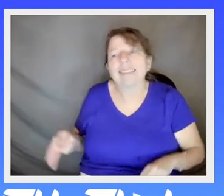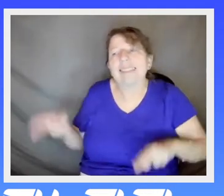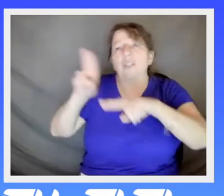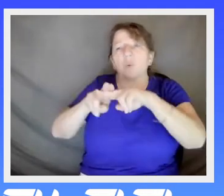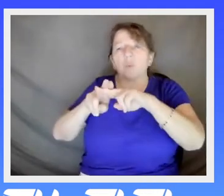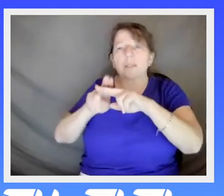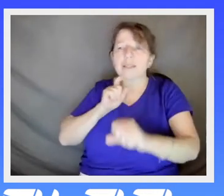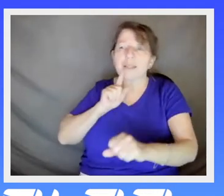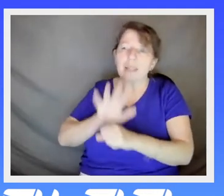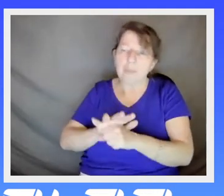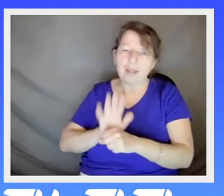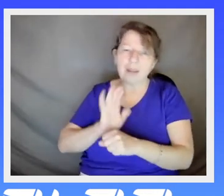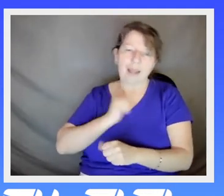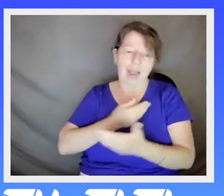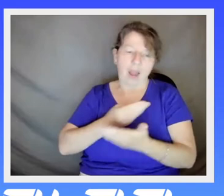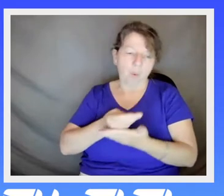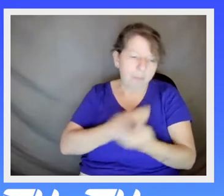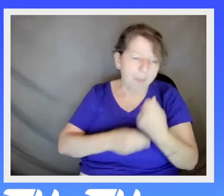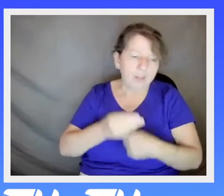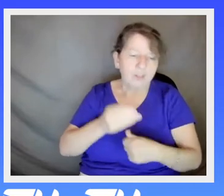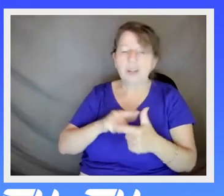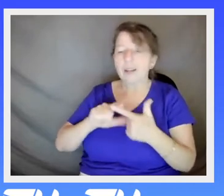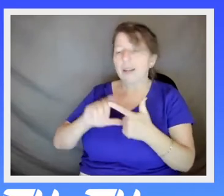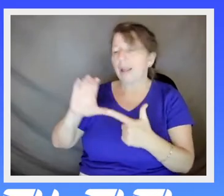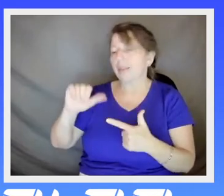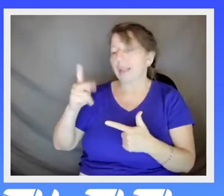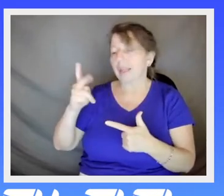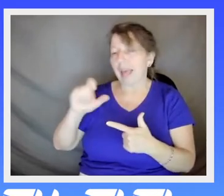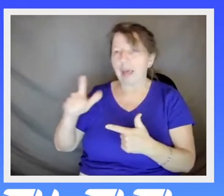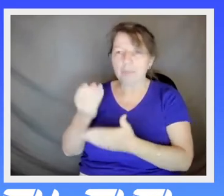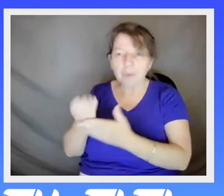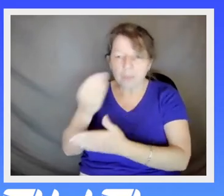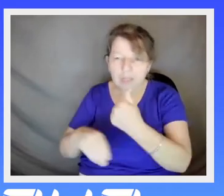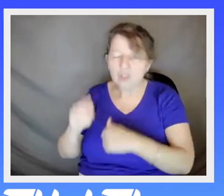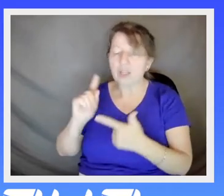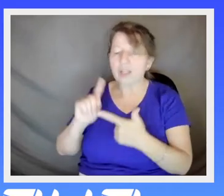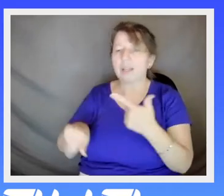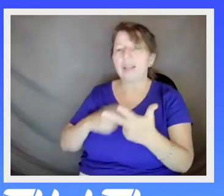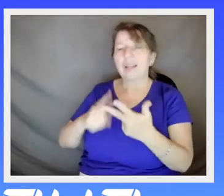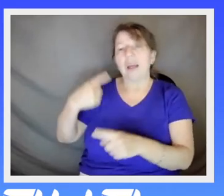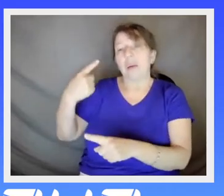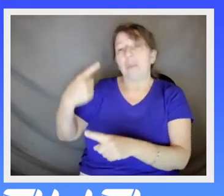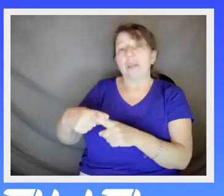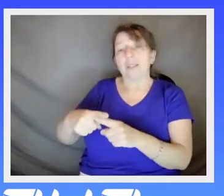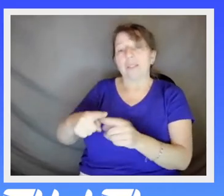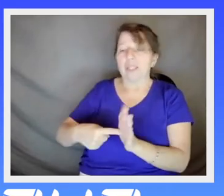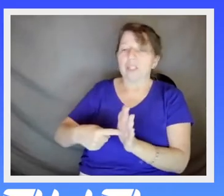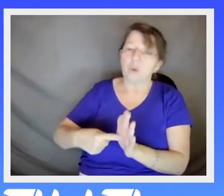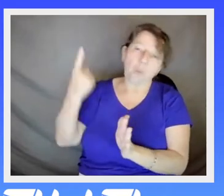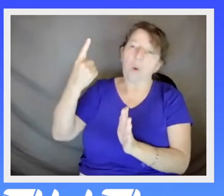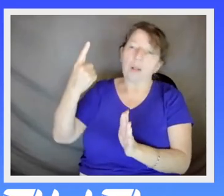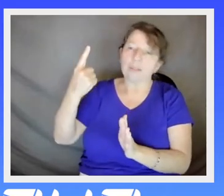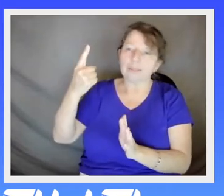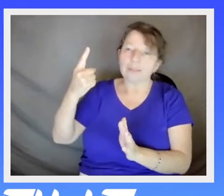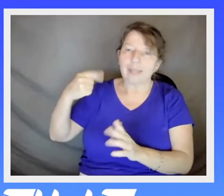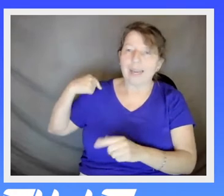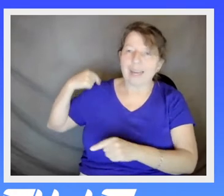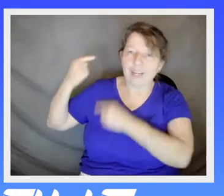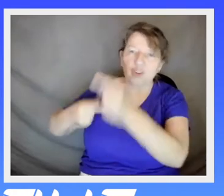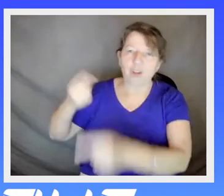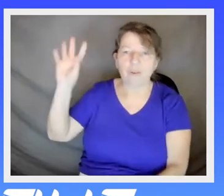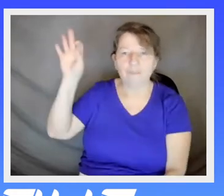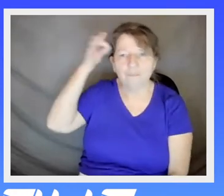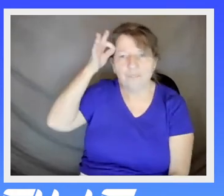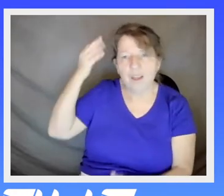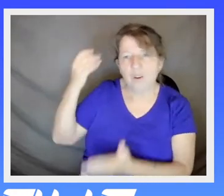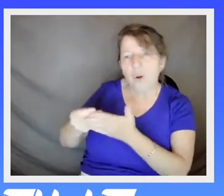budget, through the capital budget of the city, as well as with this once in a generation federal funding that's coming for